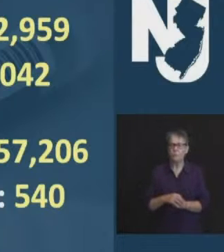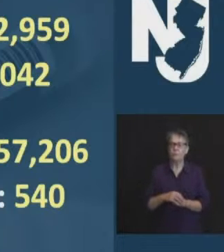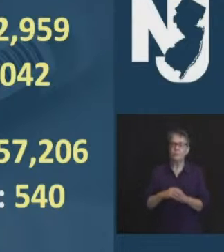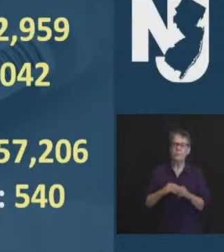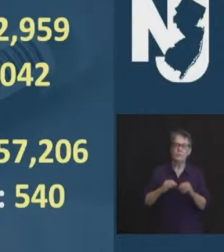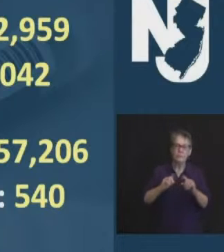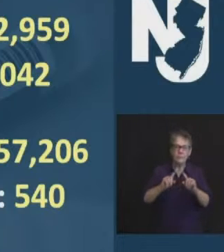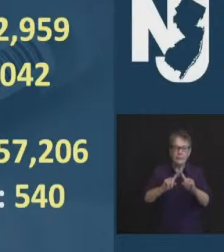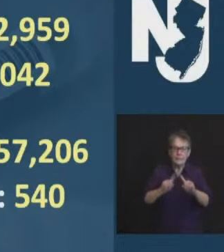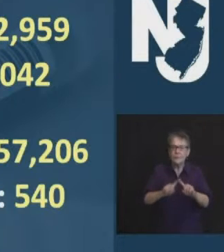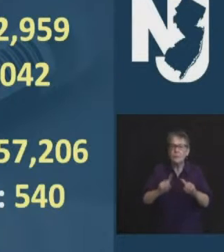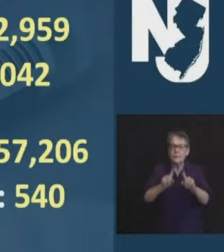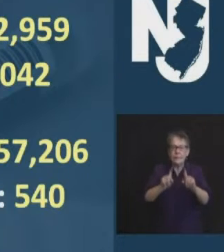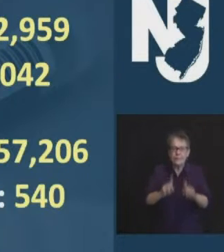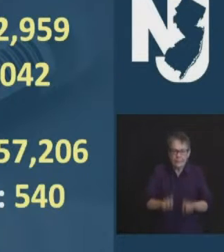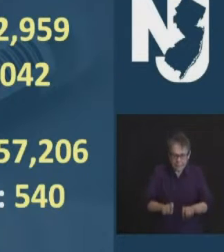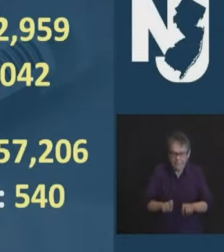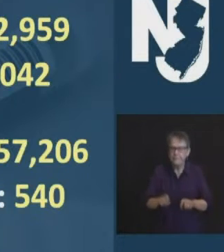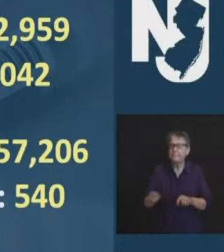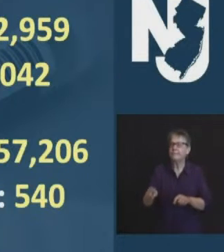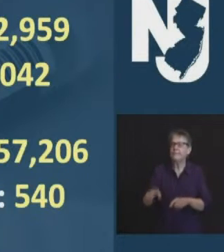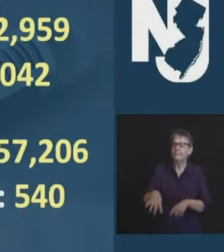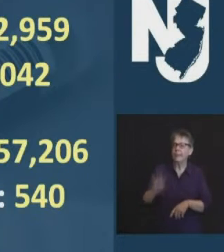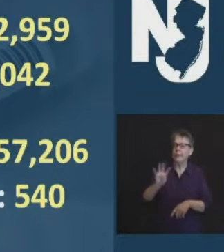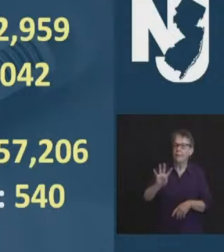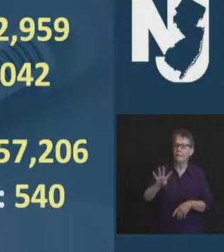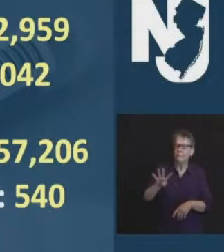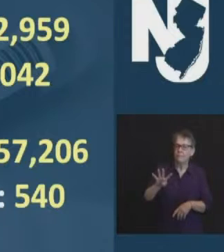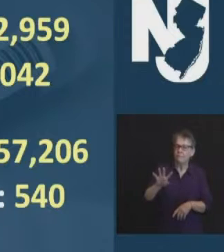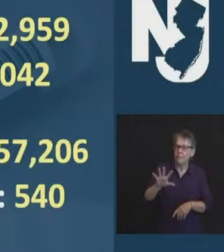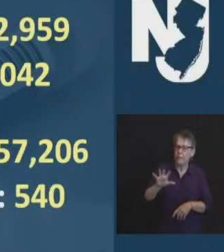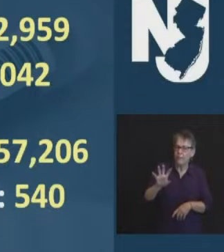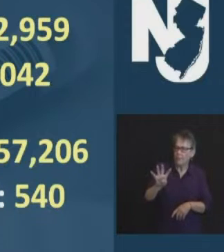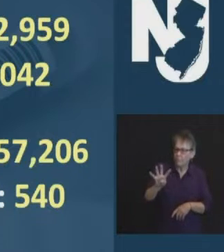a consolidated cumulative total of